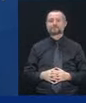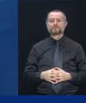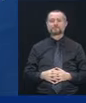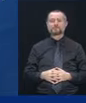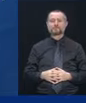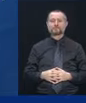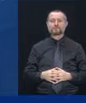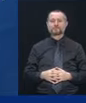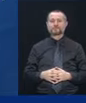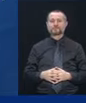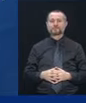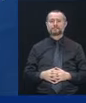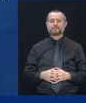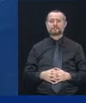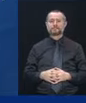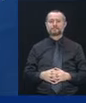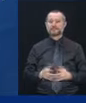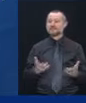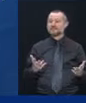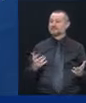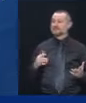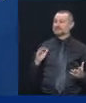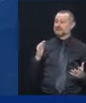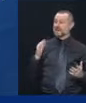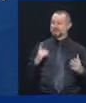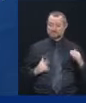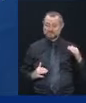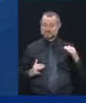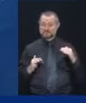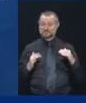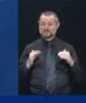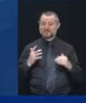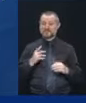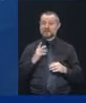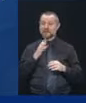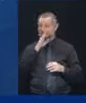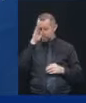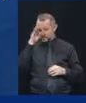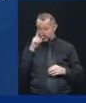Since we are at that maximum peak number,